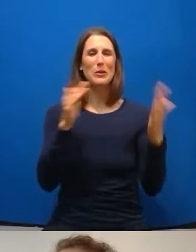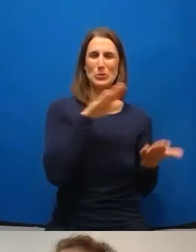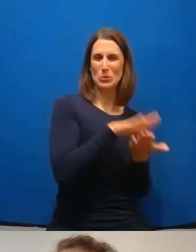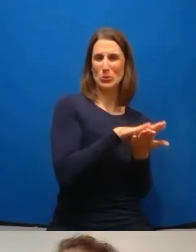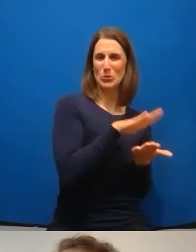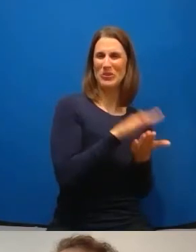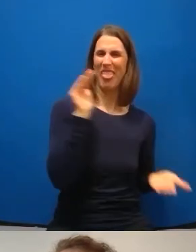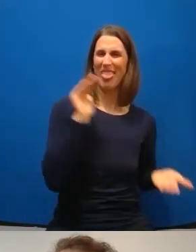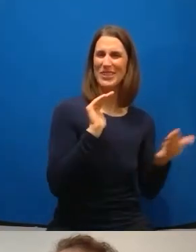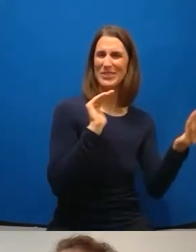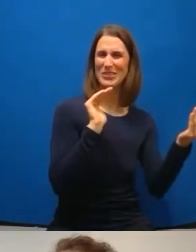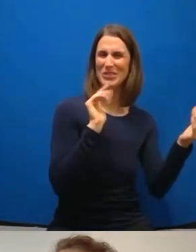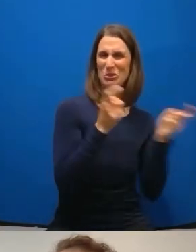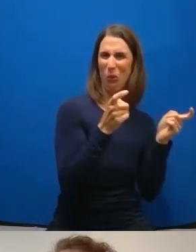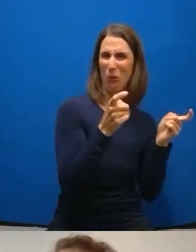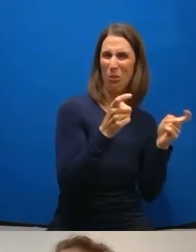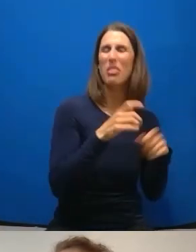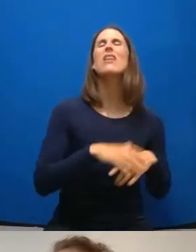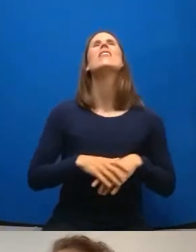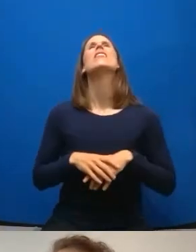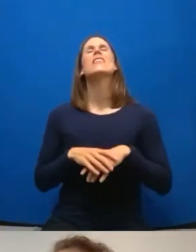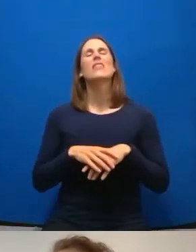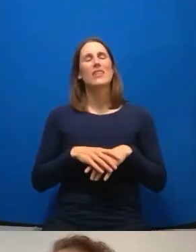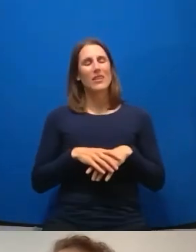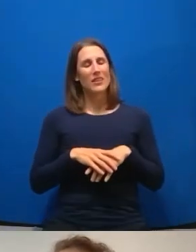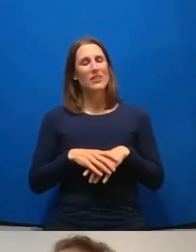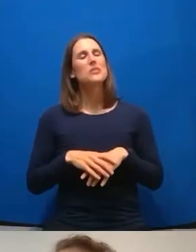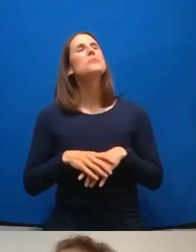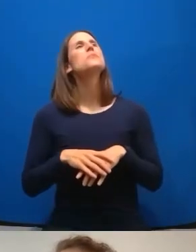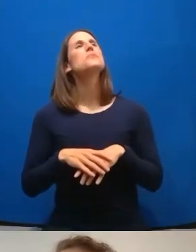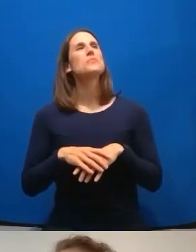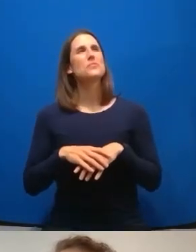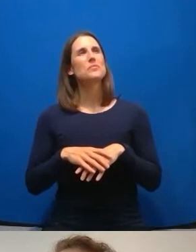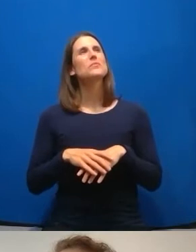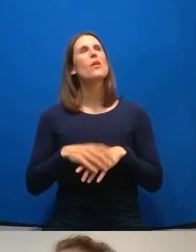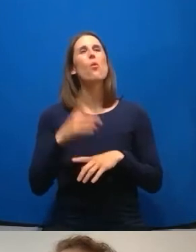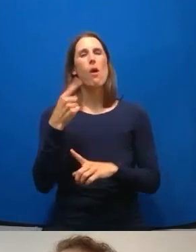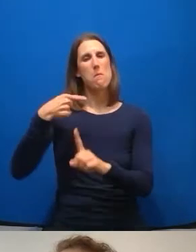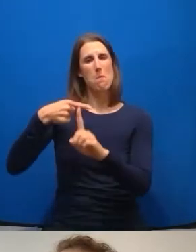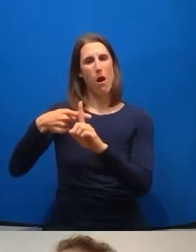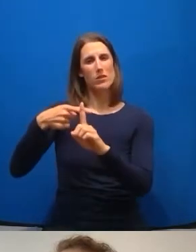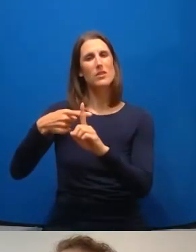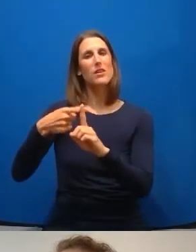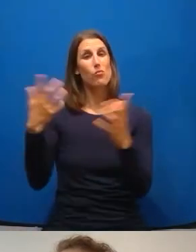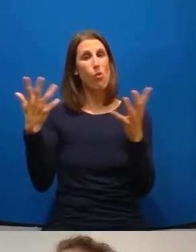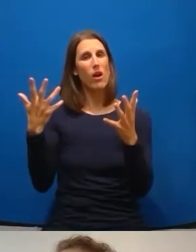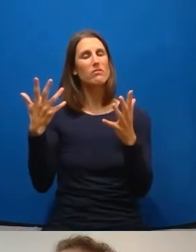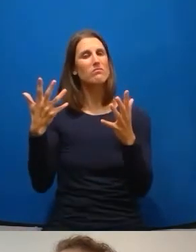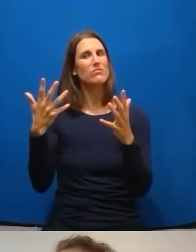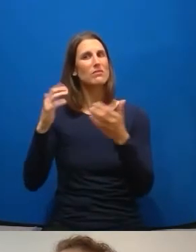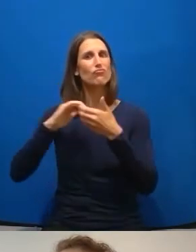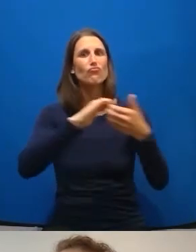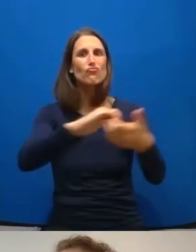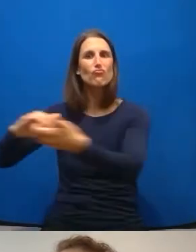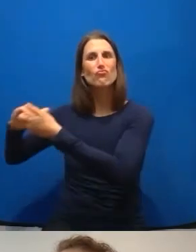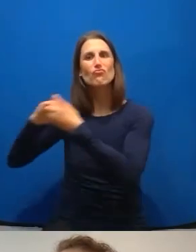families and even siblings and parents, and kind of working all together has been really nice. And a lot of